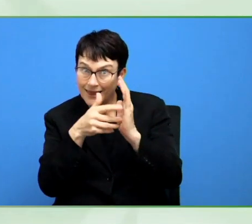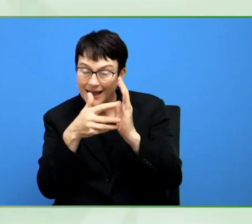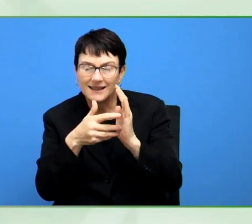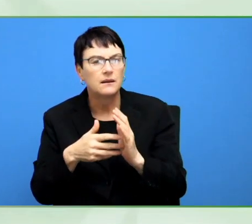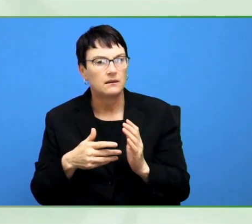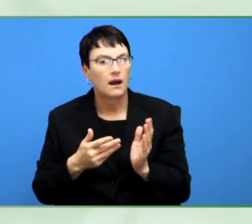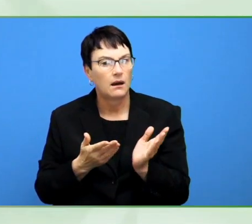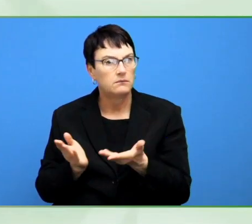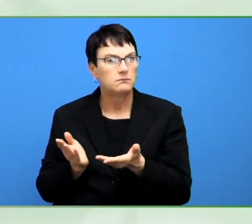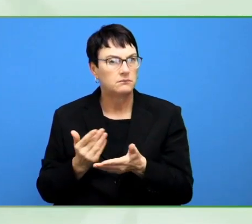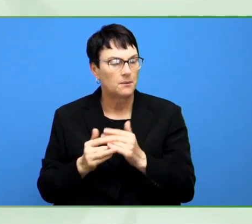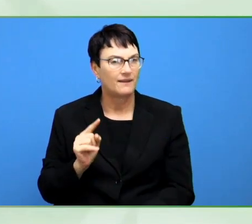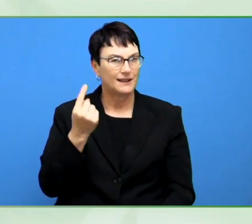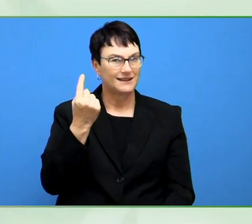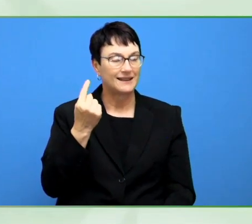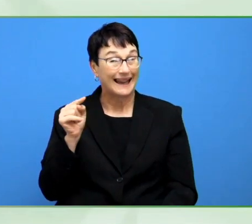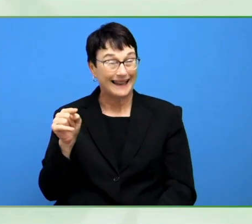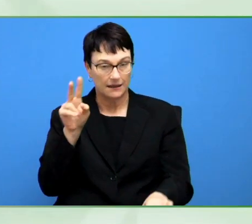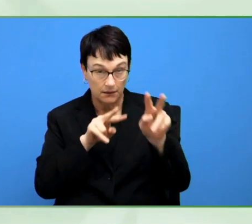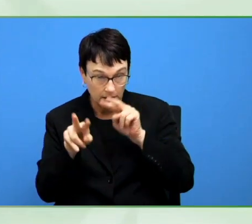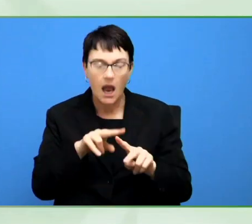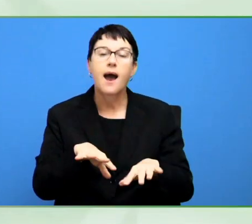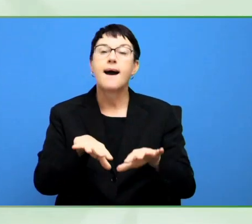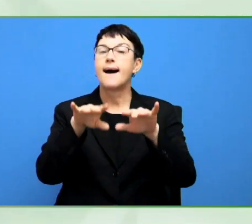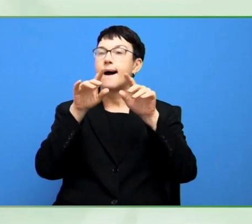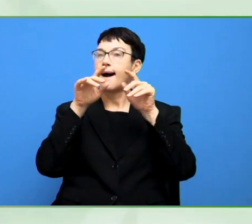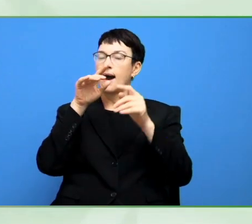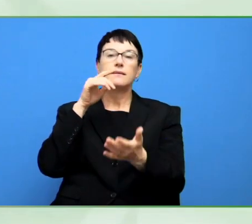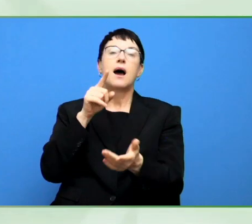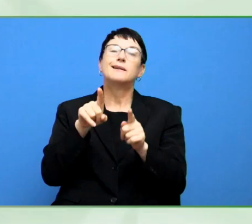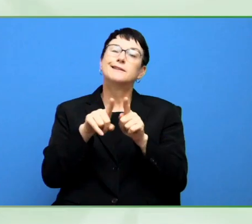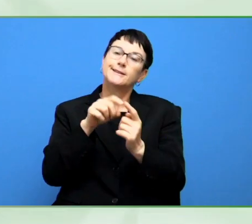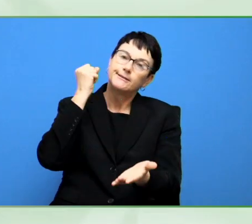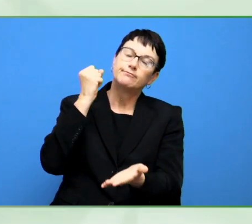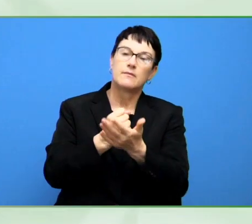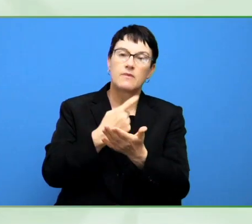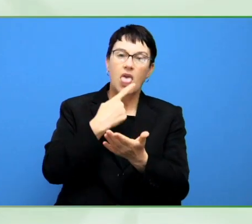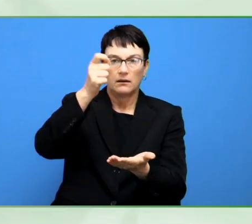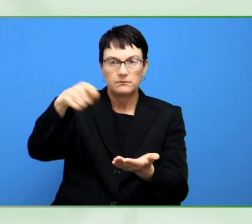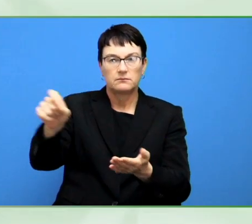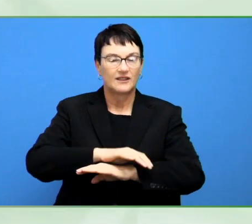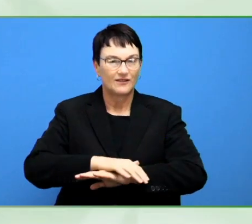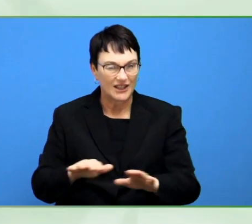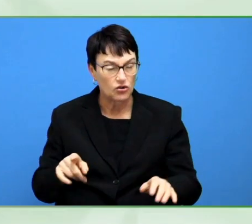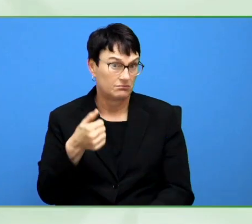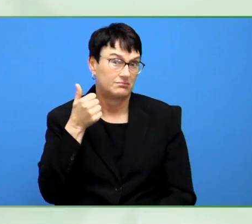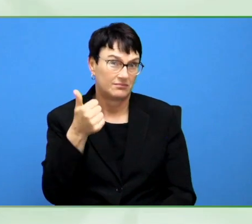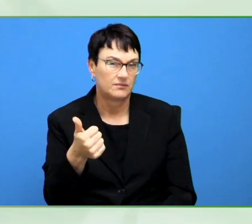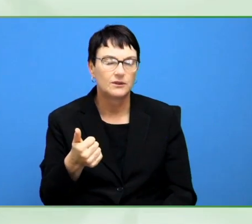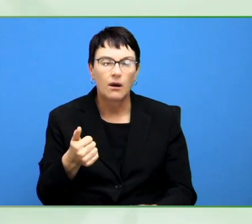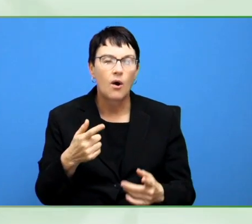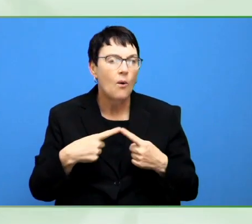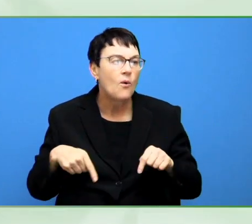resources. But I don't want to go on and on. I just wanted to connect the two and say every bit of whatever everybody was saying is